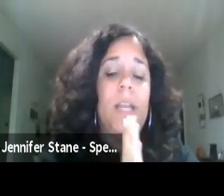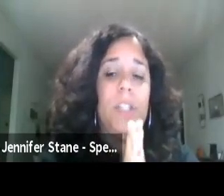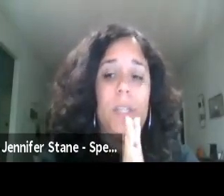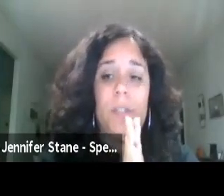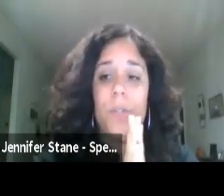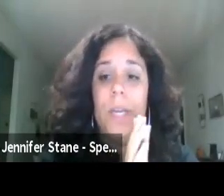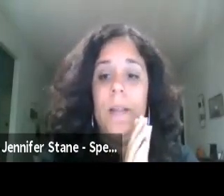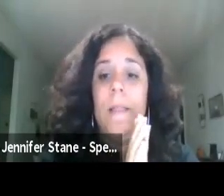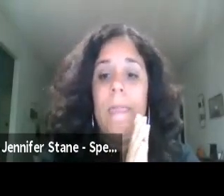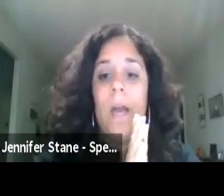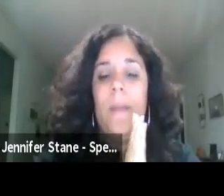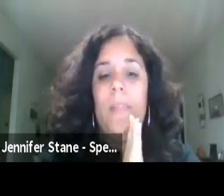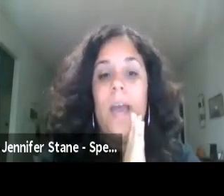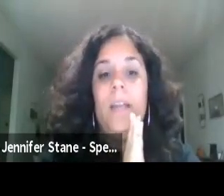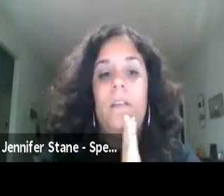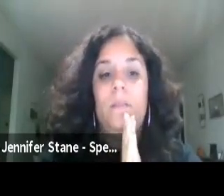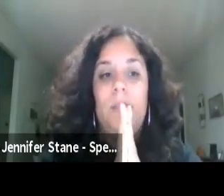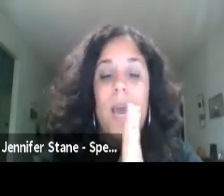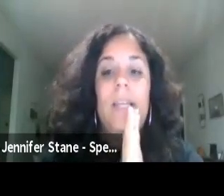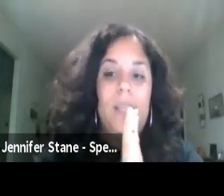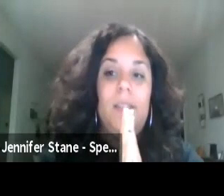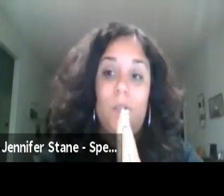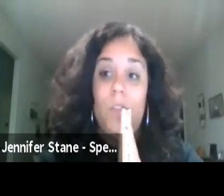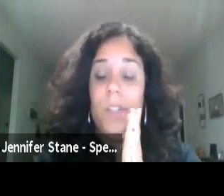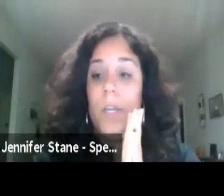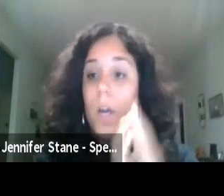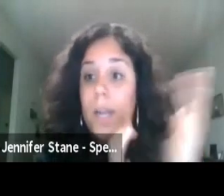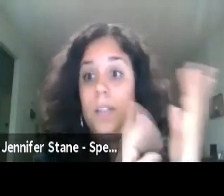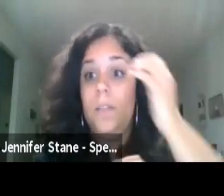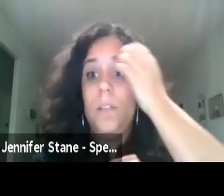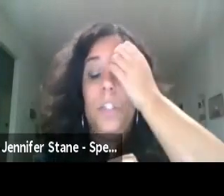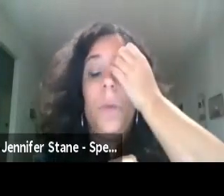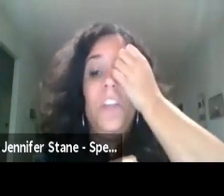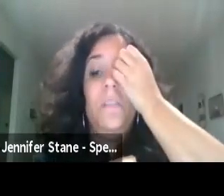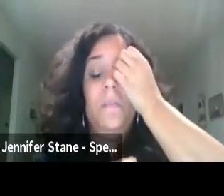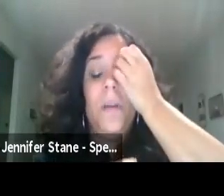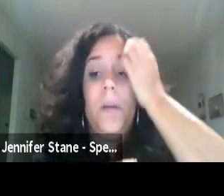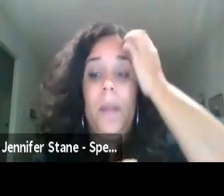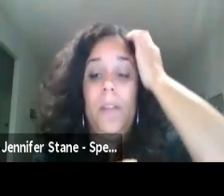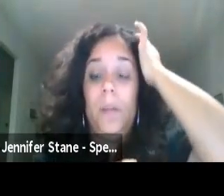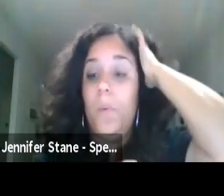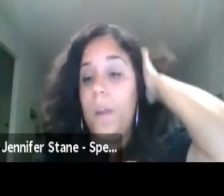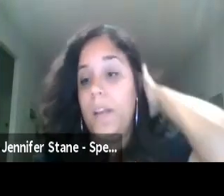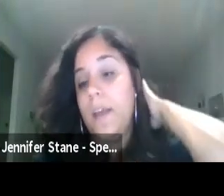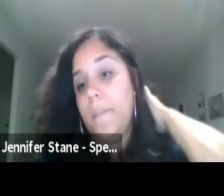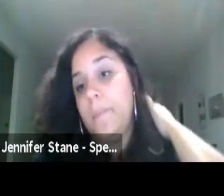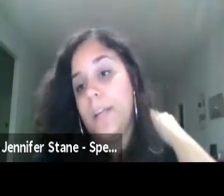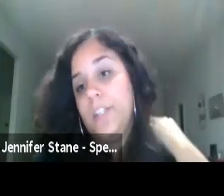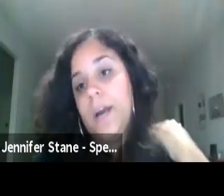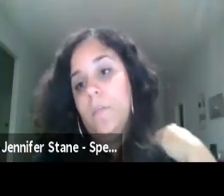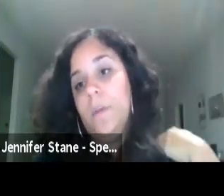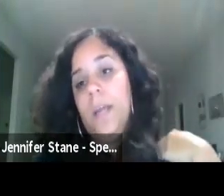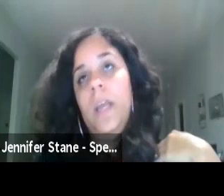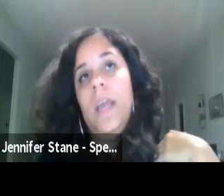for sedation dentistry, and that is just the current situation. At some point that may